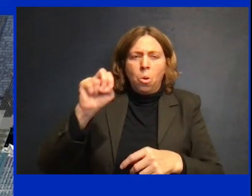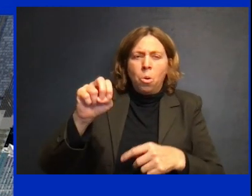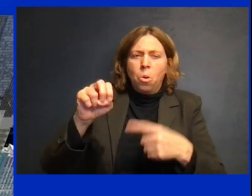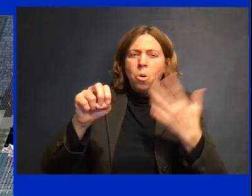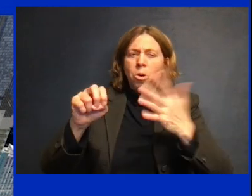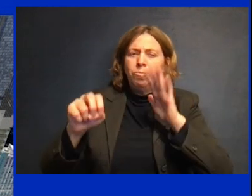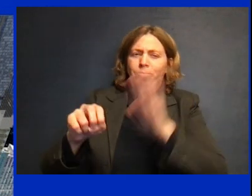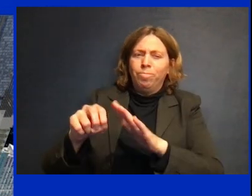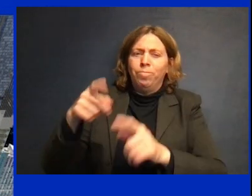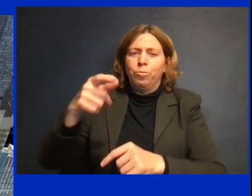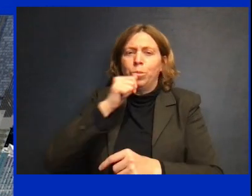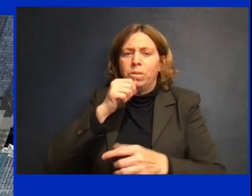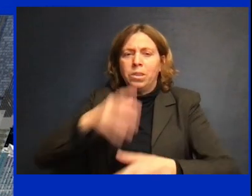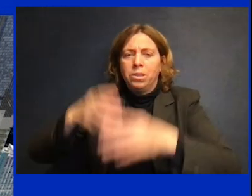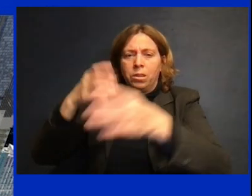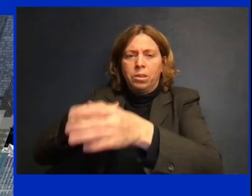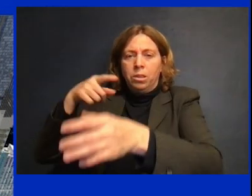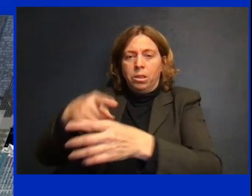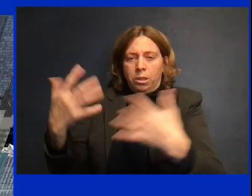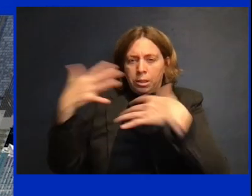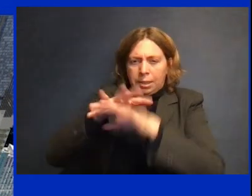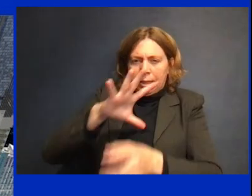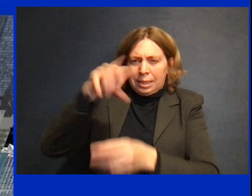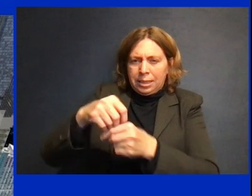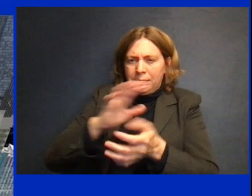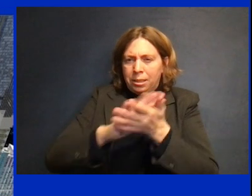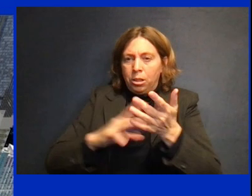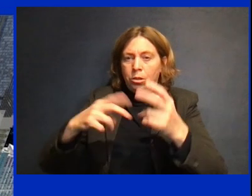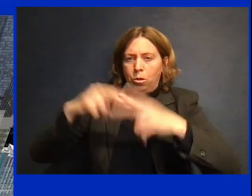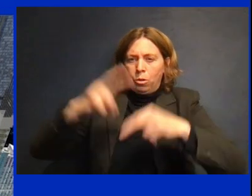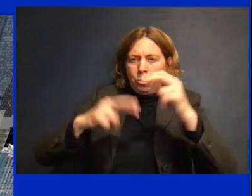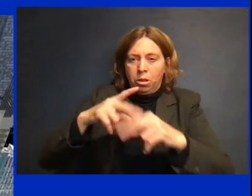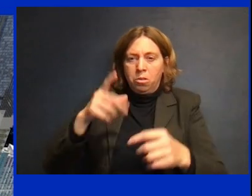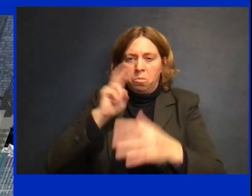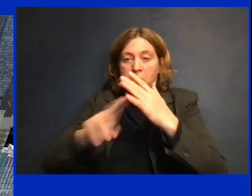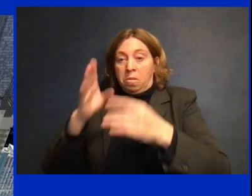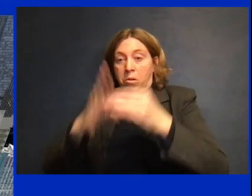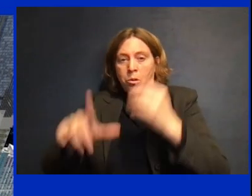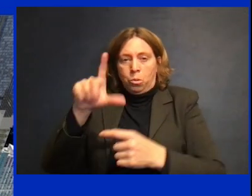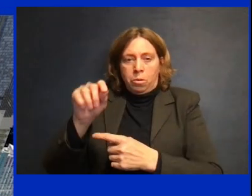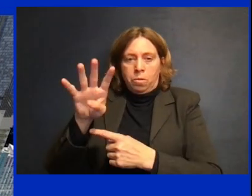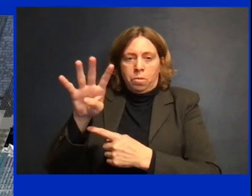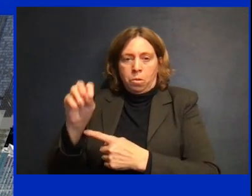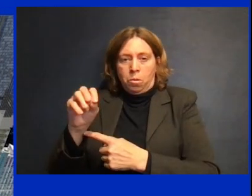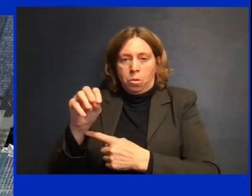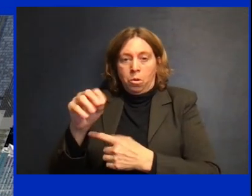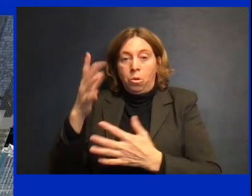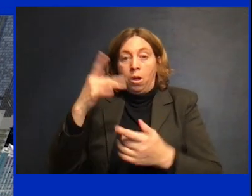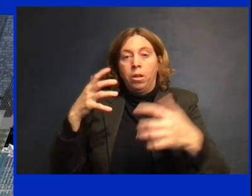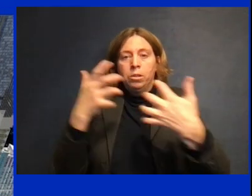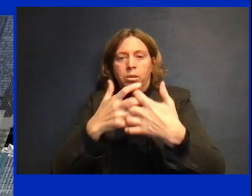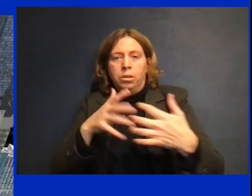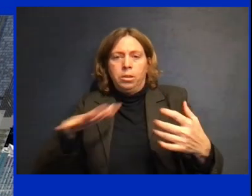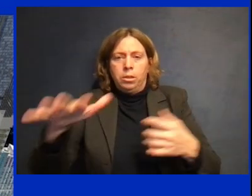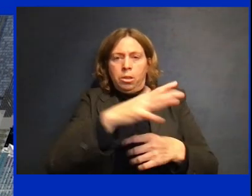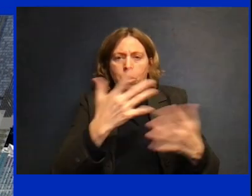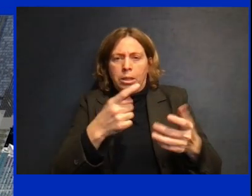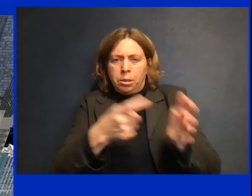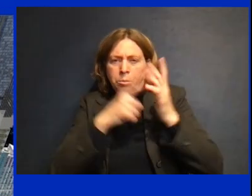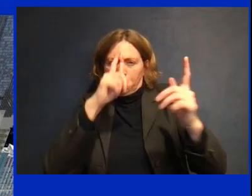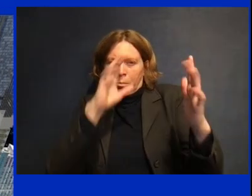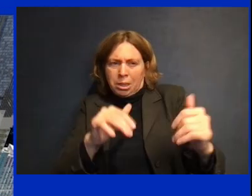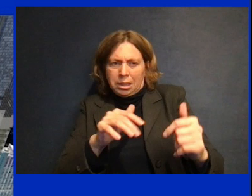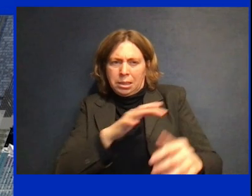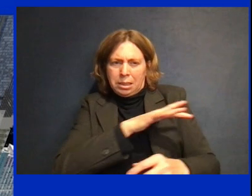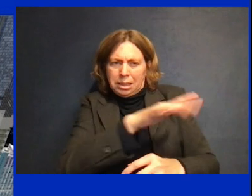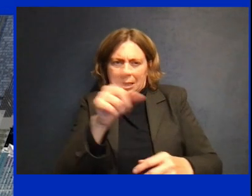and construction of the new bus terminal. The development of private development would commence subject to market demand and expected to